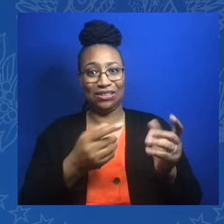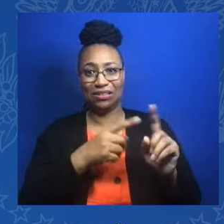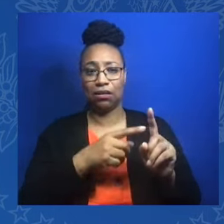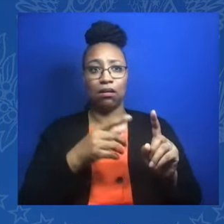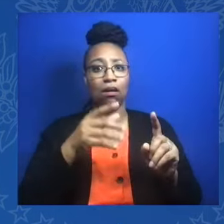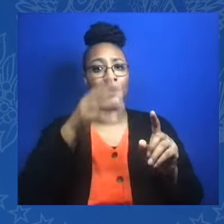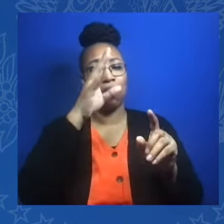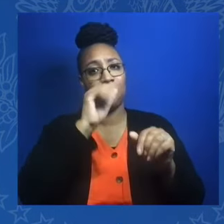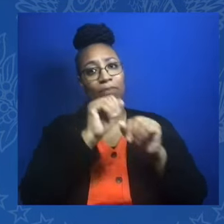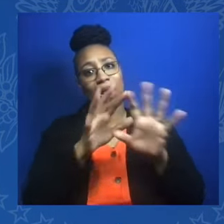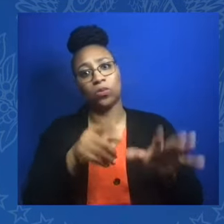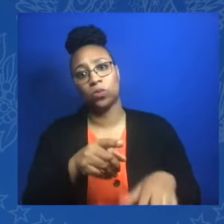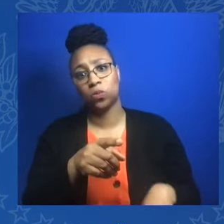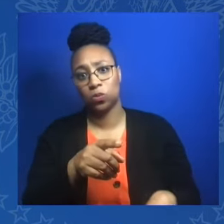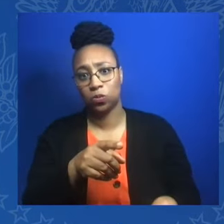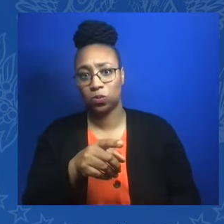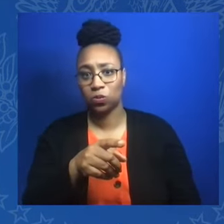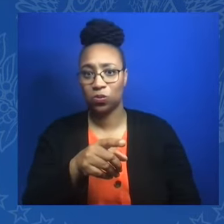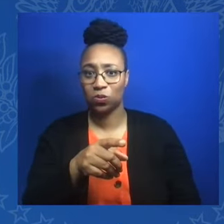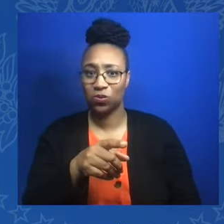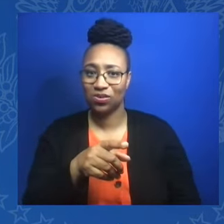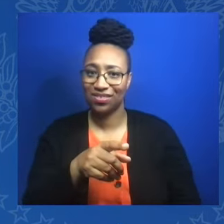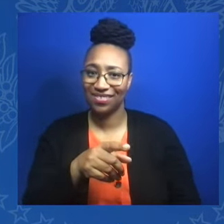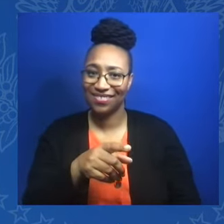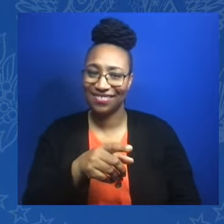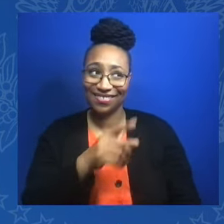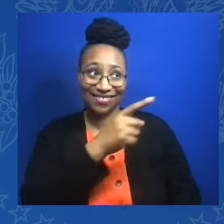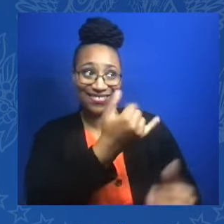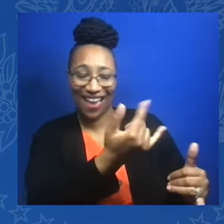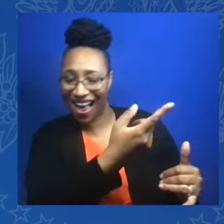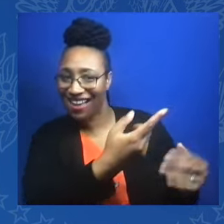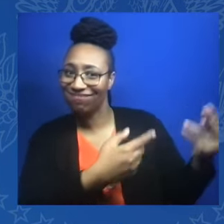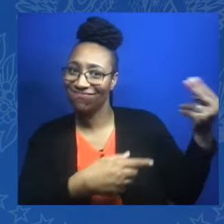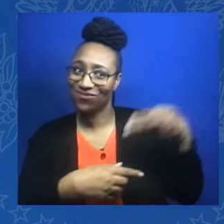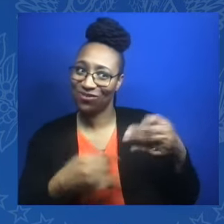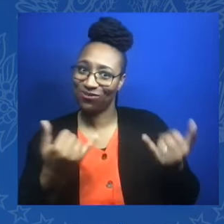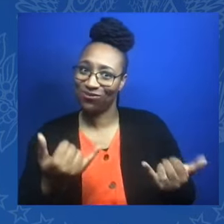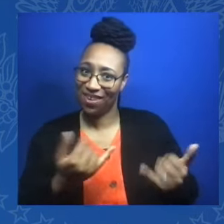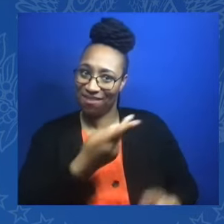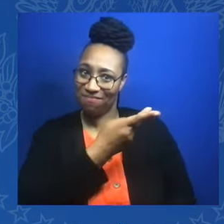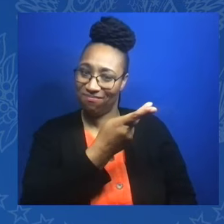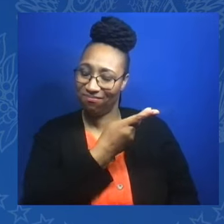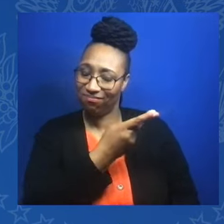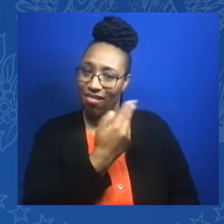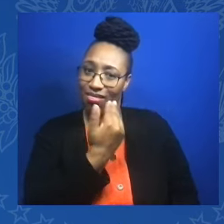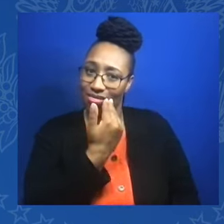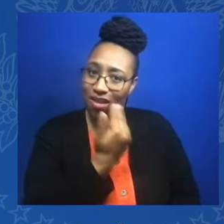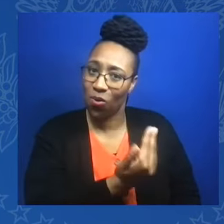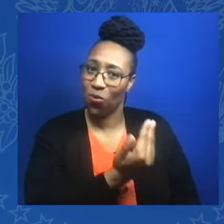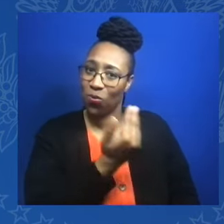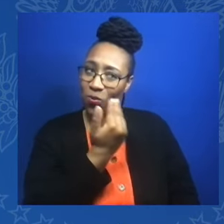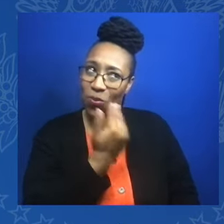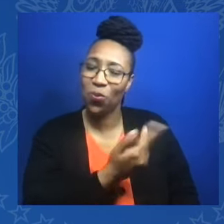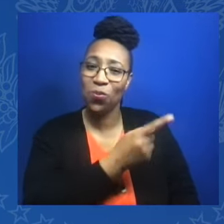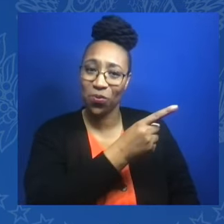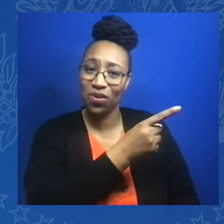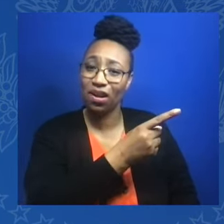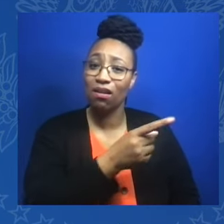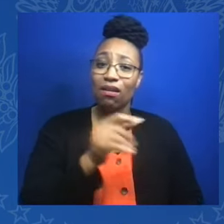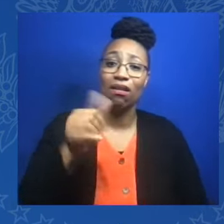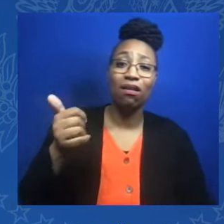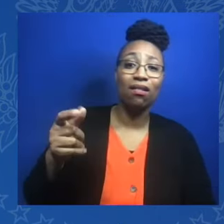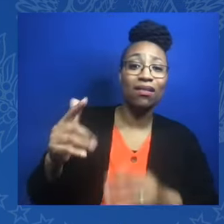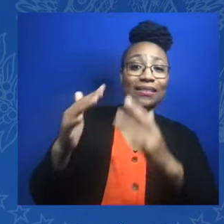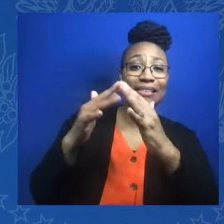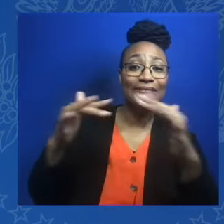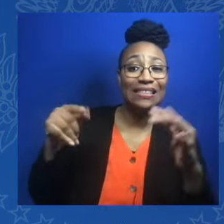earlier. You know, the incredible diversity that defines each of our nations is our strength. And the Prime Minister Trudeau and I